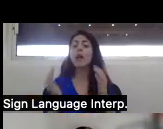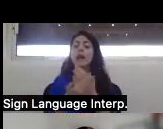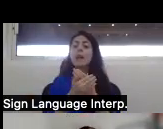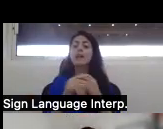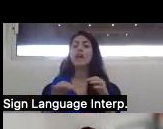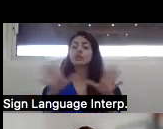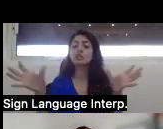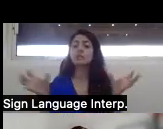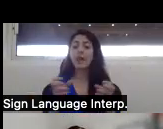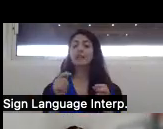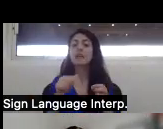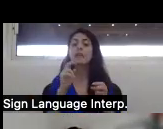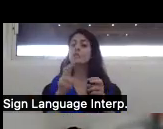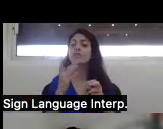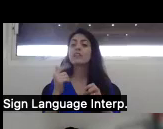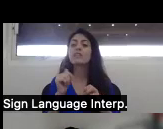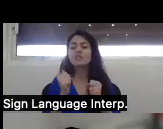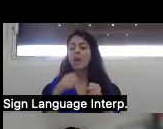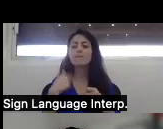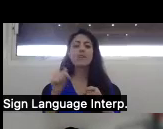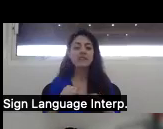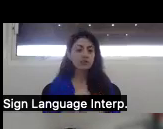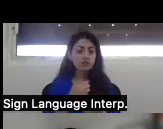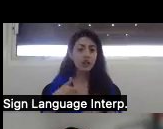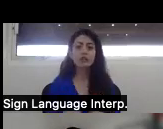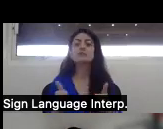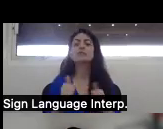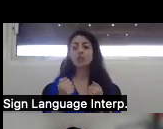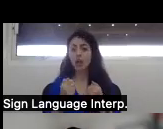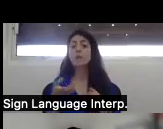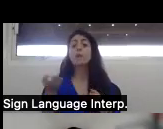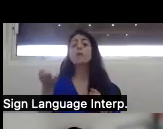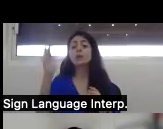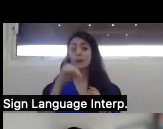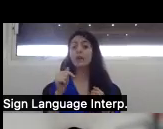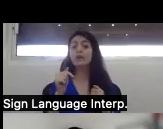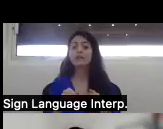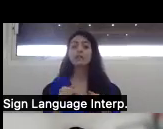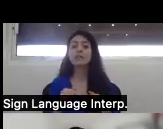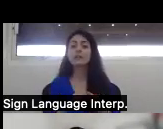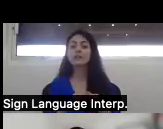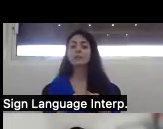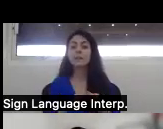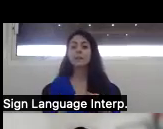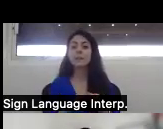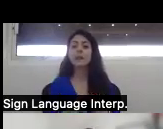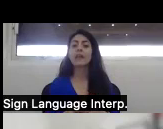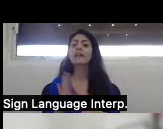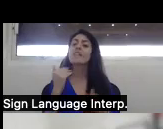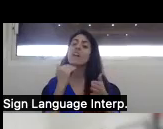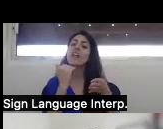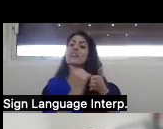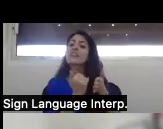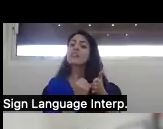incapacity to work. We have also very limited scope of, as we have seen, of social protection schemes available.